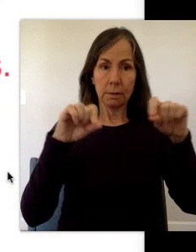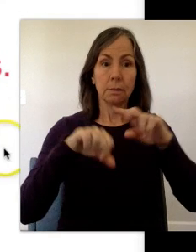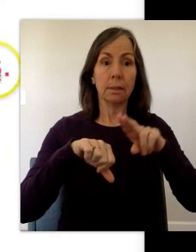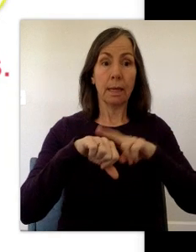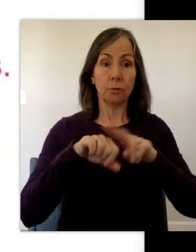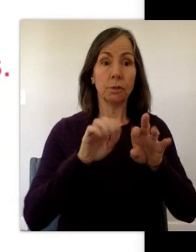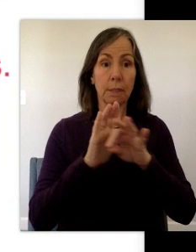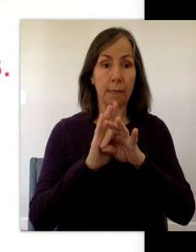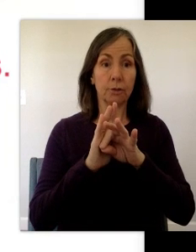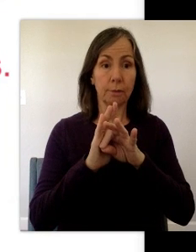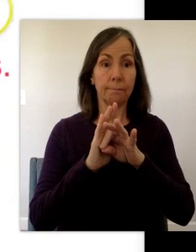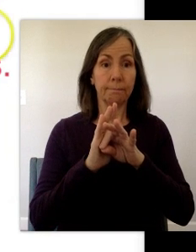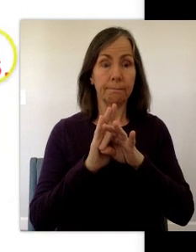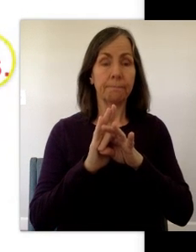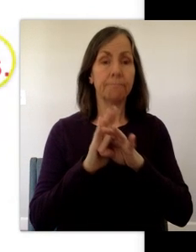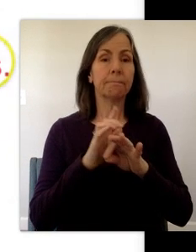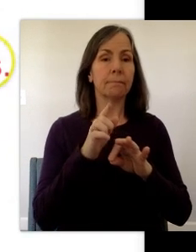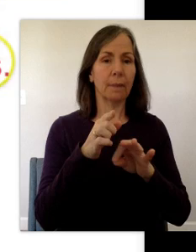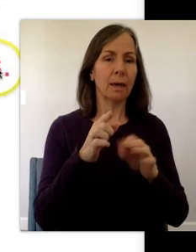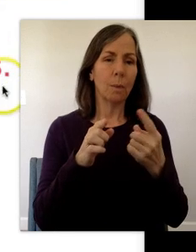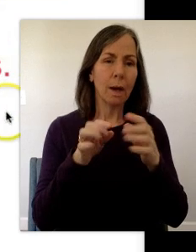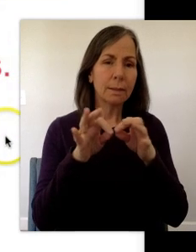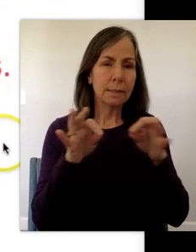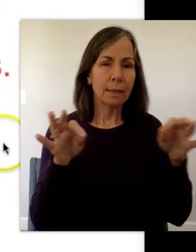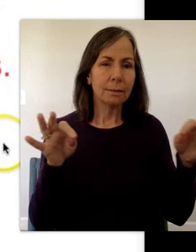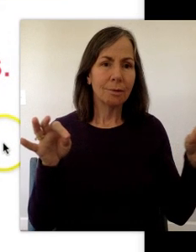This is the long one sentence,